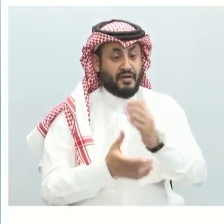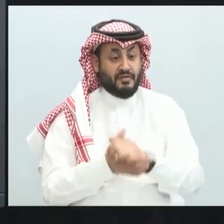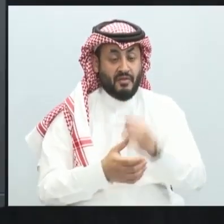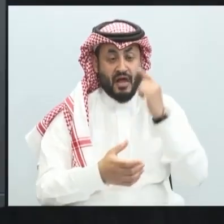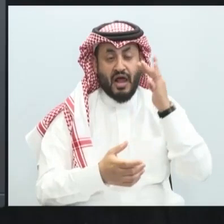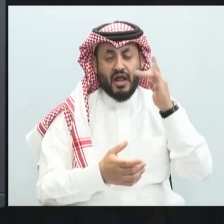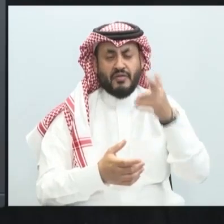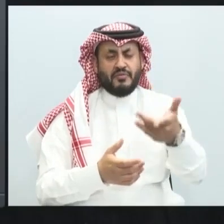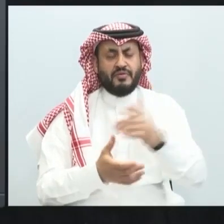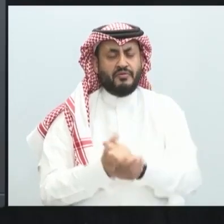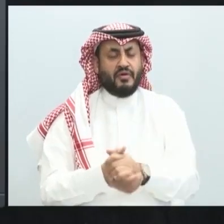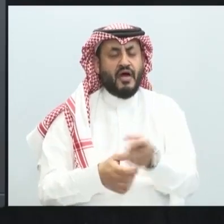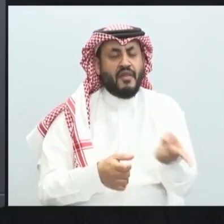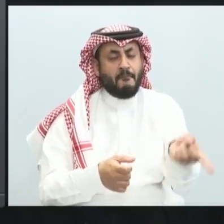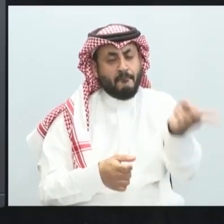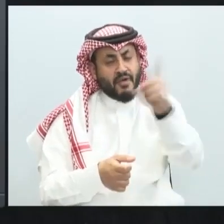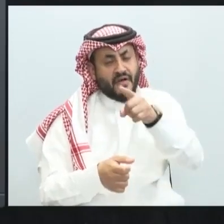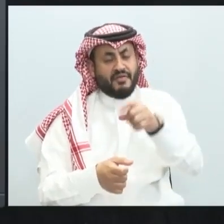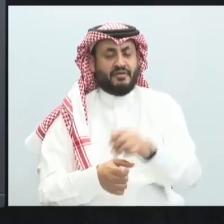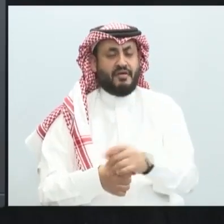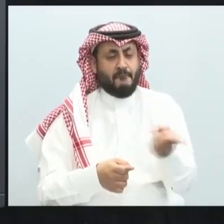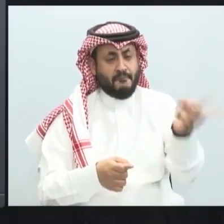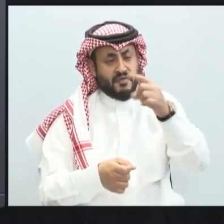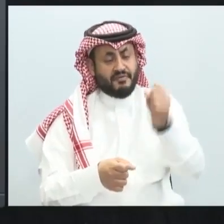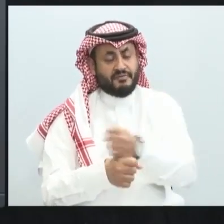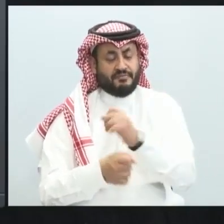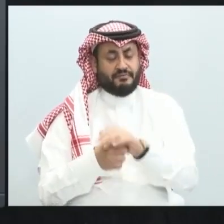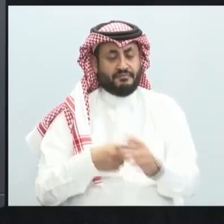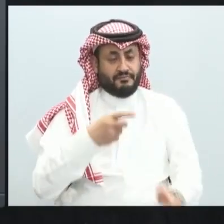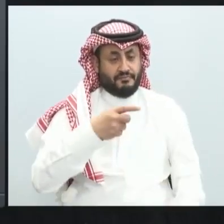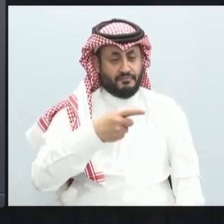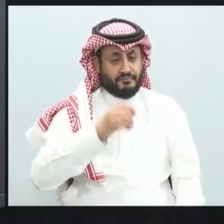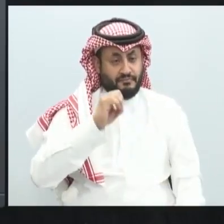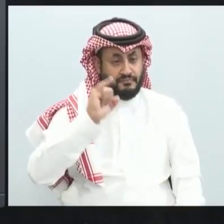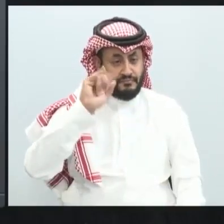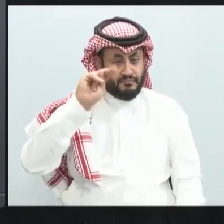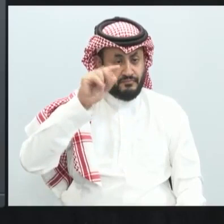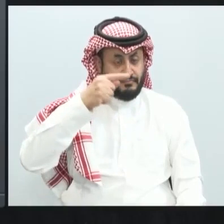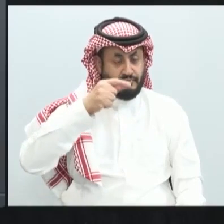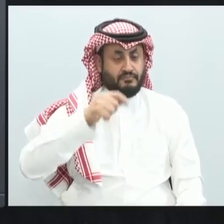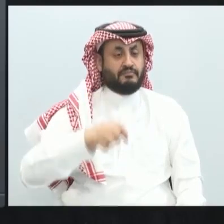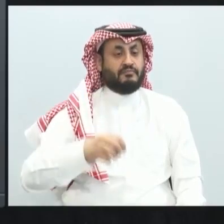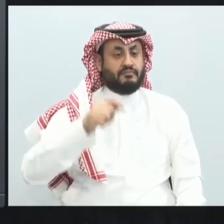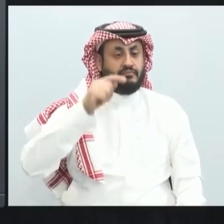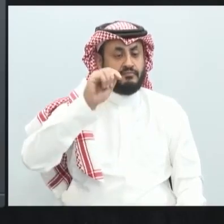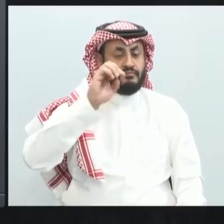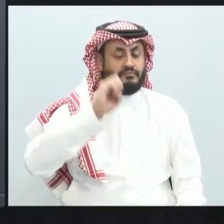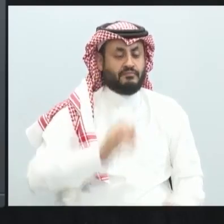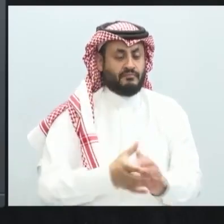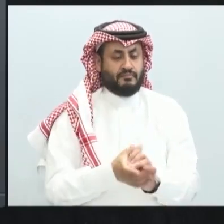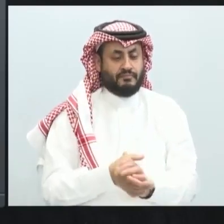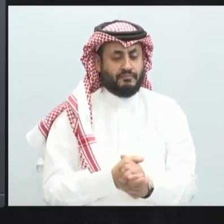So before here we have he is, and now we have she is. This is the